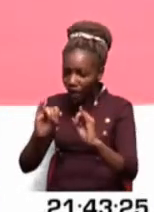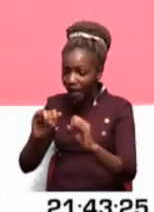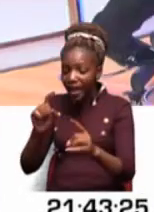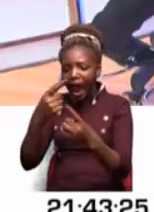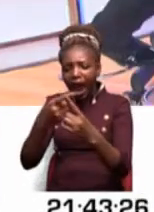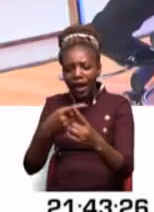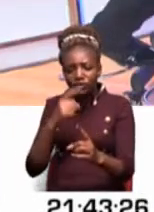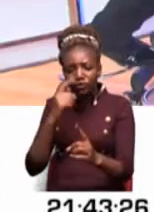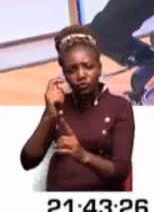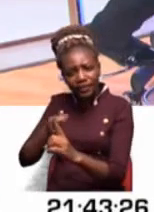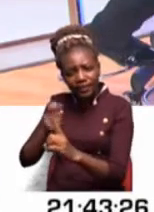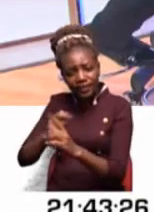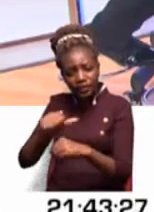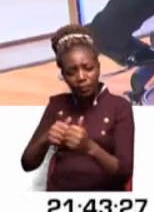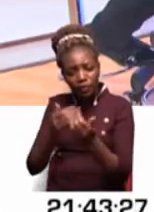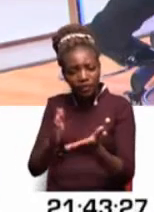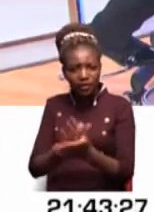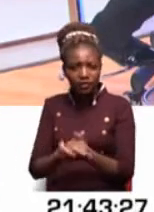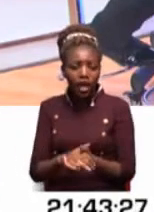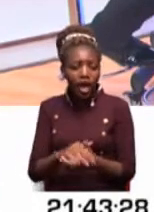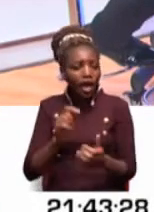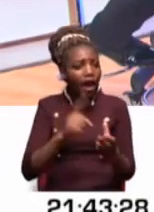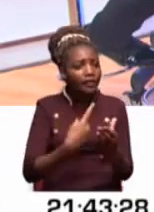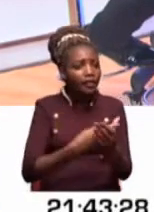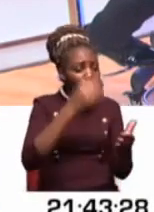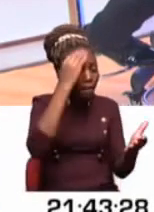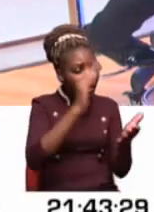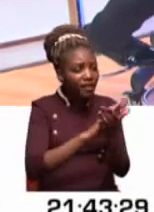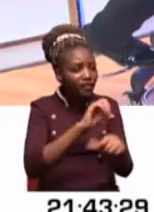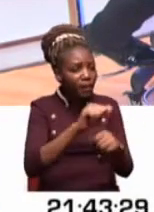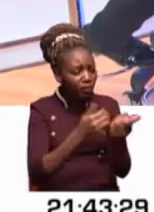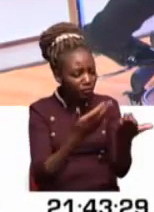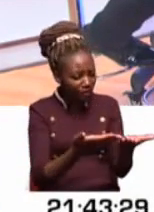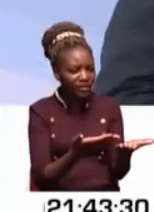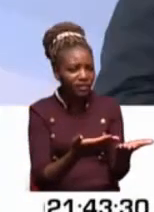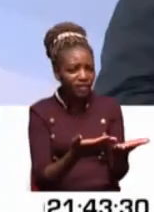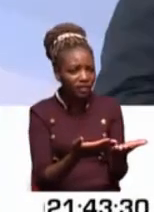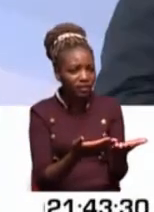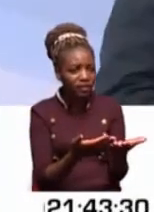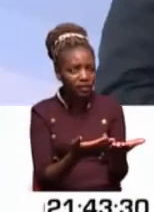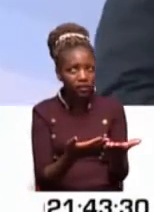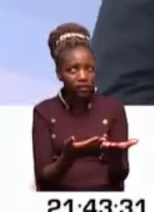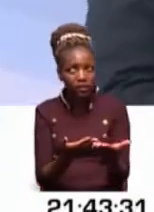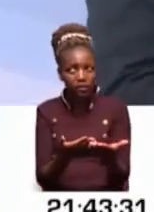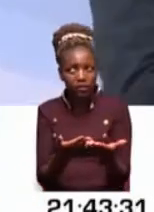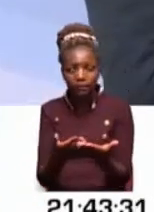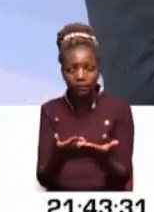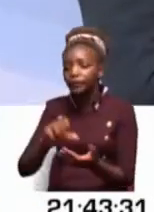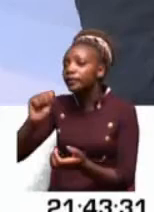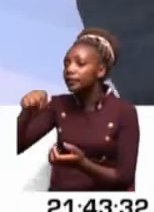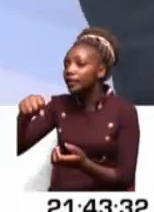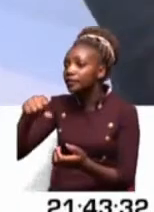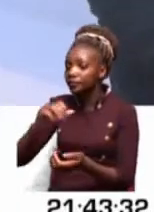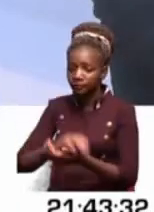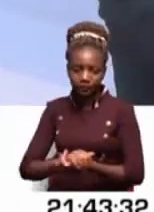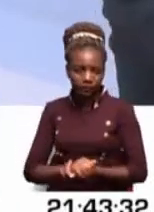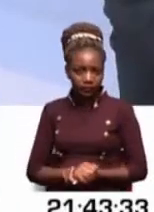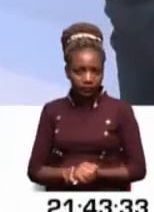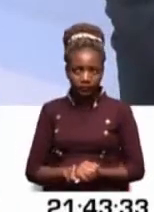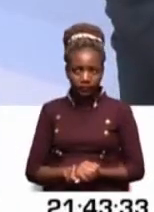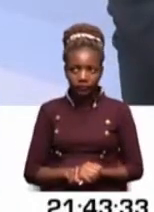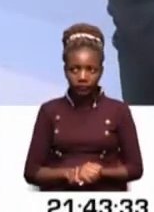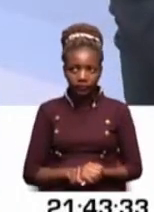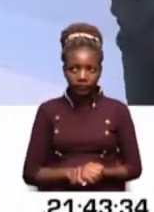It's a very bleak situation. On that point, do you believe what you're calling the systemic rot can be defeated? 100%. Yes. Fair enough. Mashimo, let me get you to